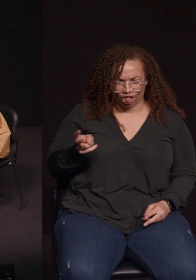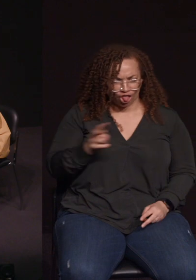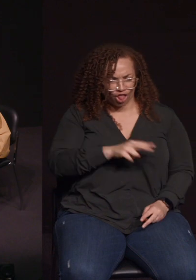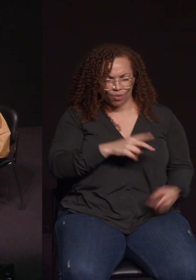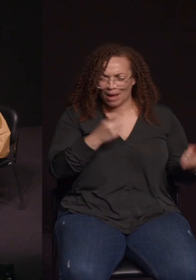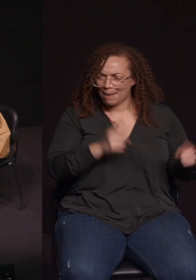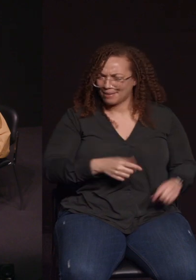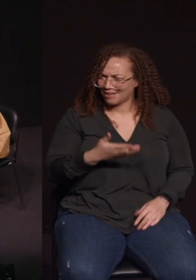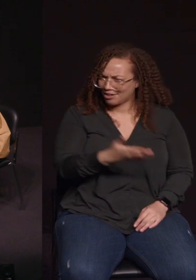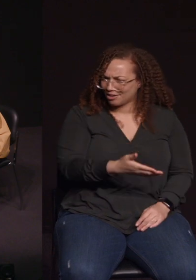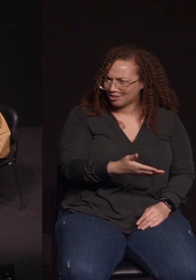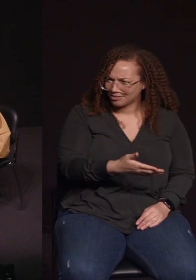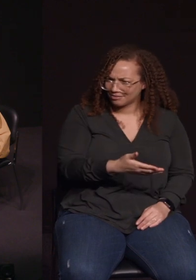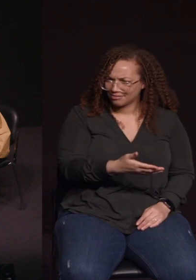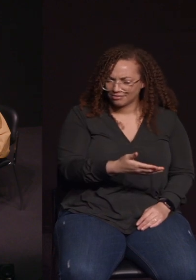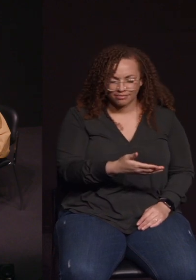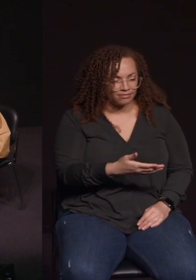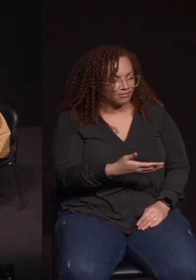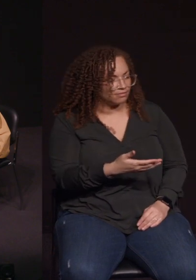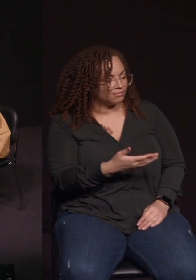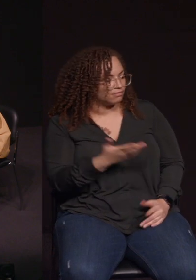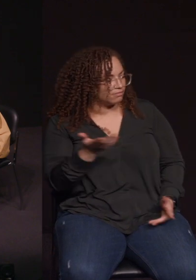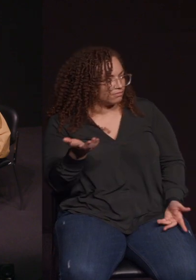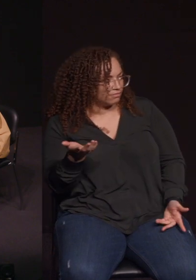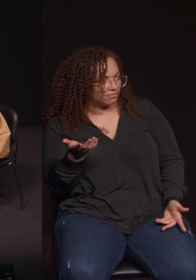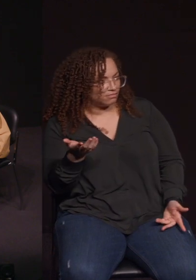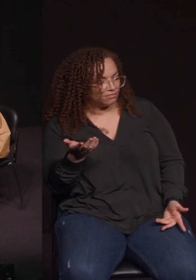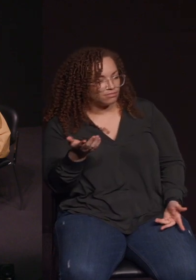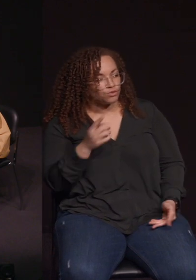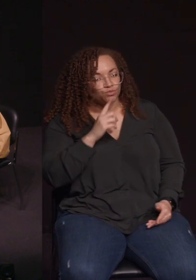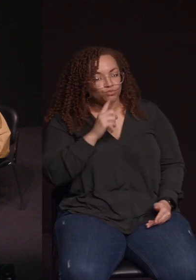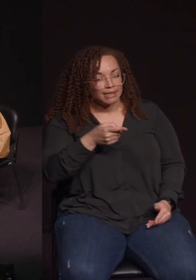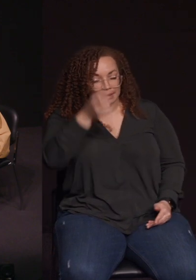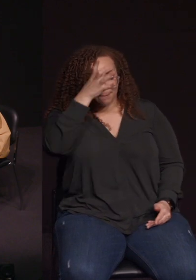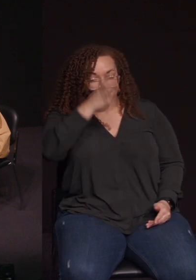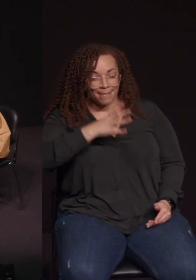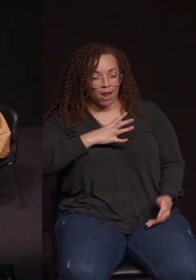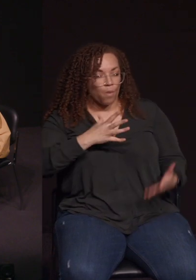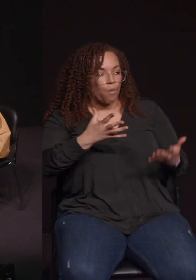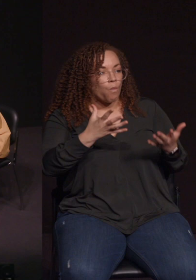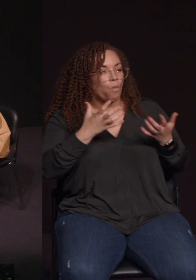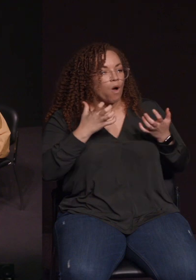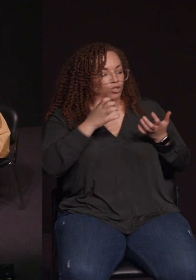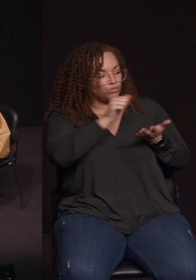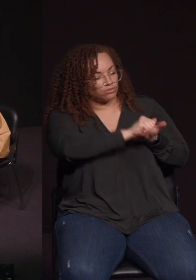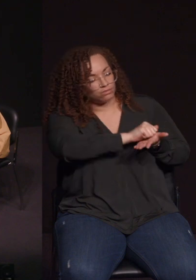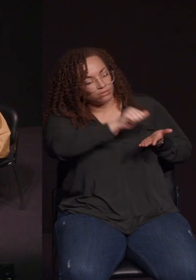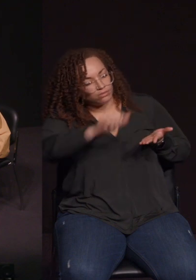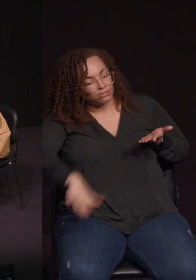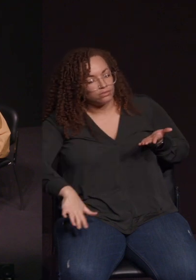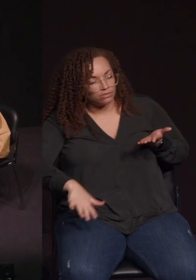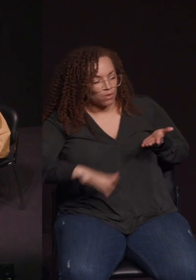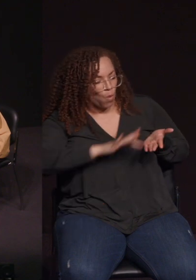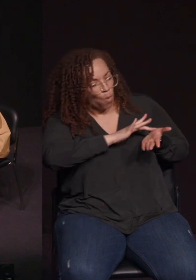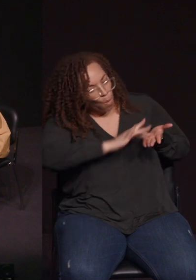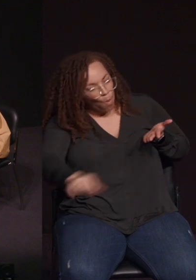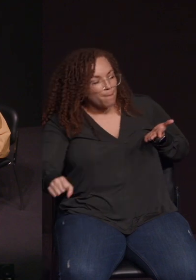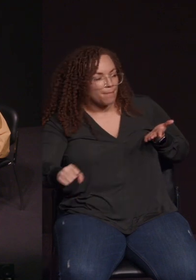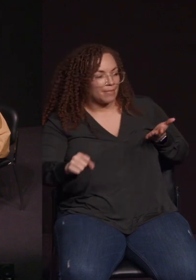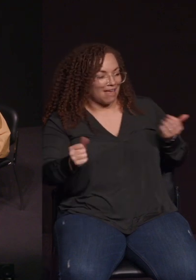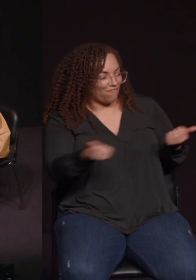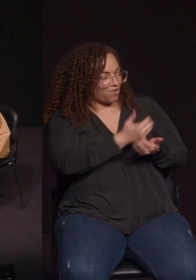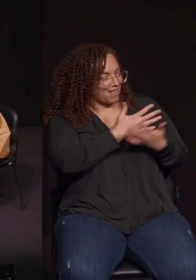there. What happened there?" And he was just like, he pretty much wanted to erase what happened in that space. And that's one of the